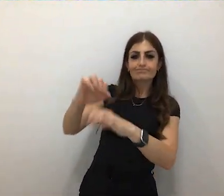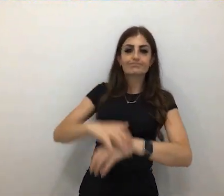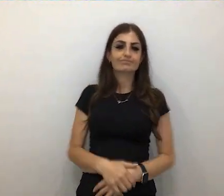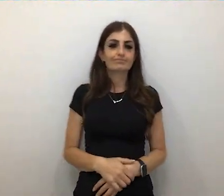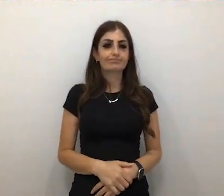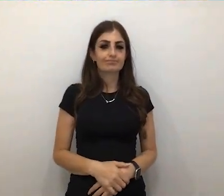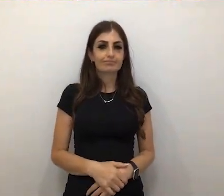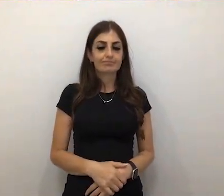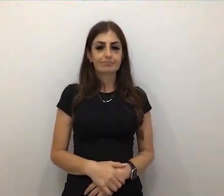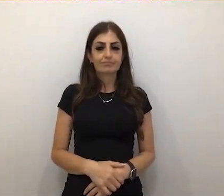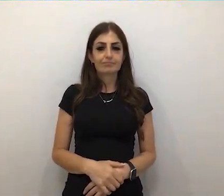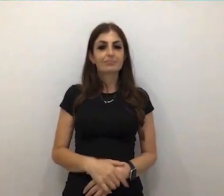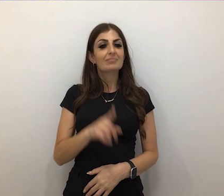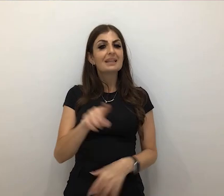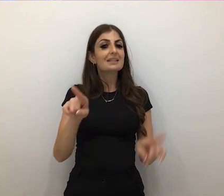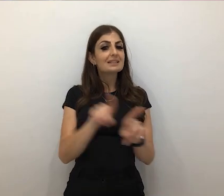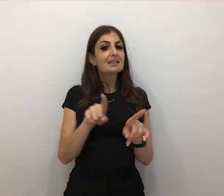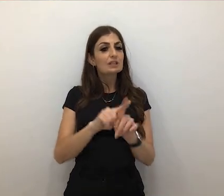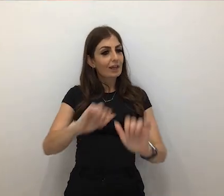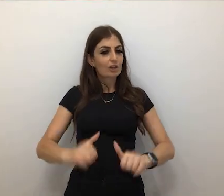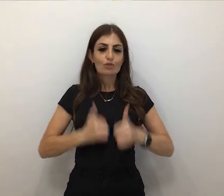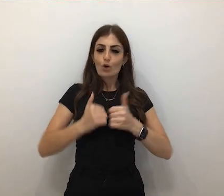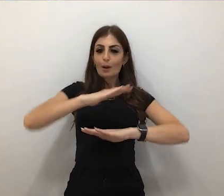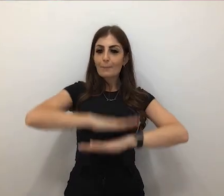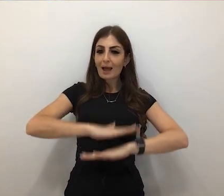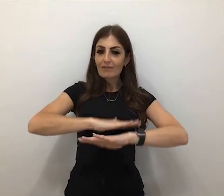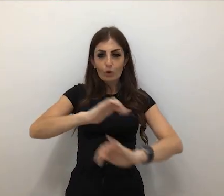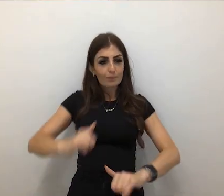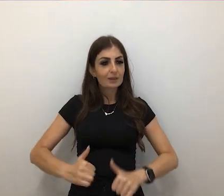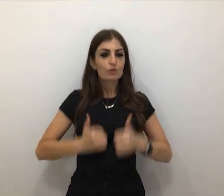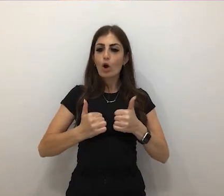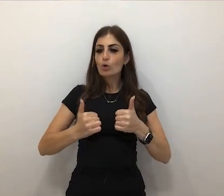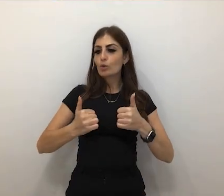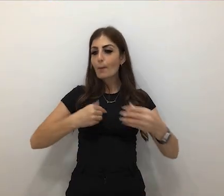for Web3, a plug and play kind of platform where you can get up your own marketplace,